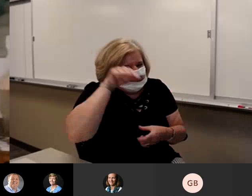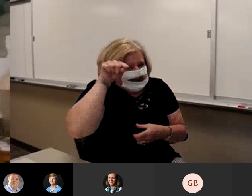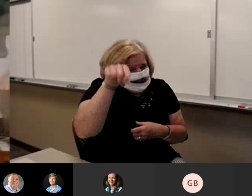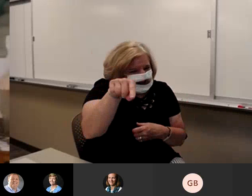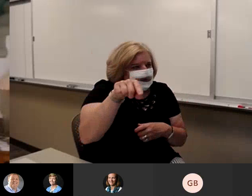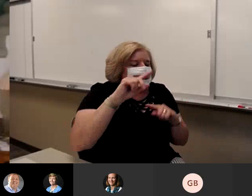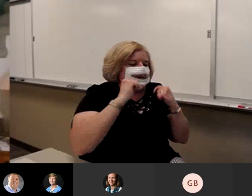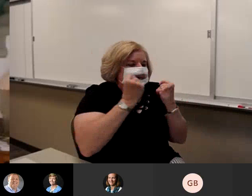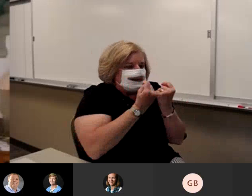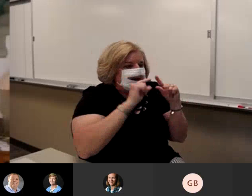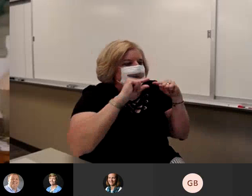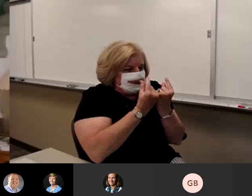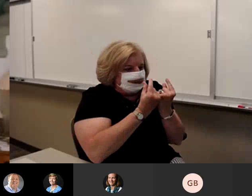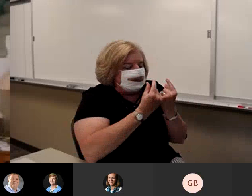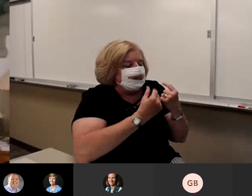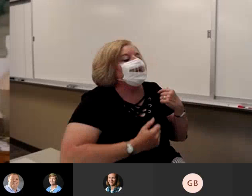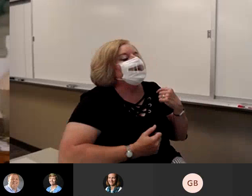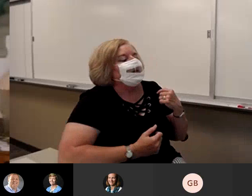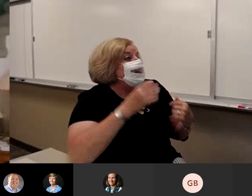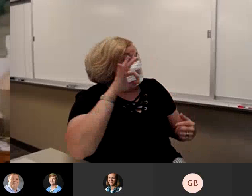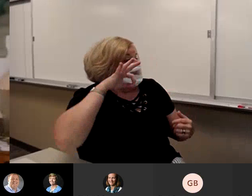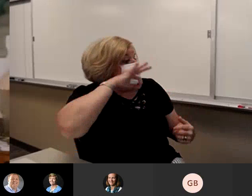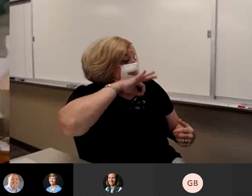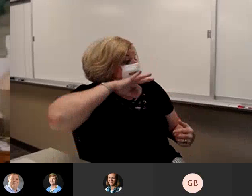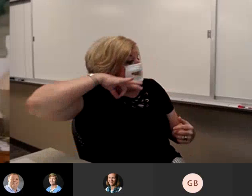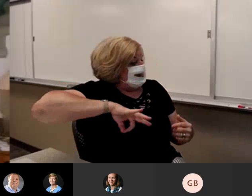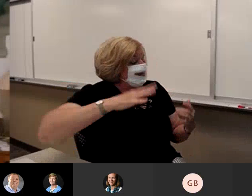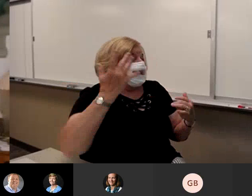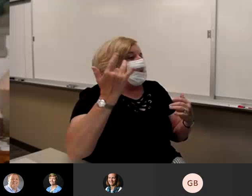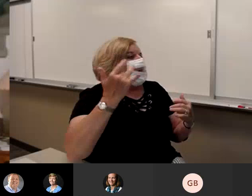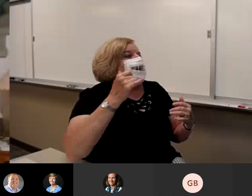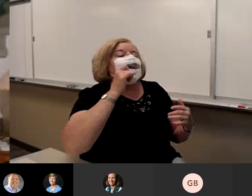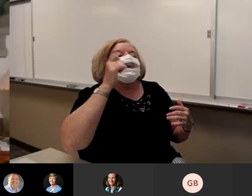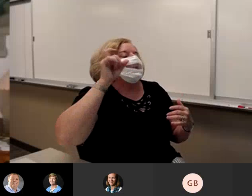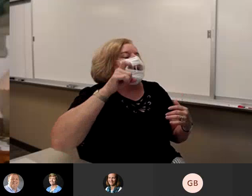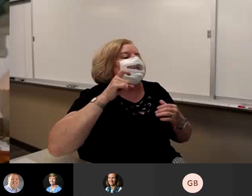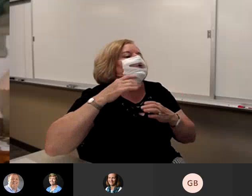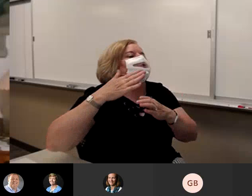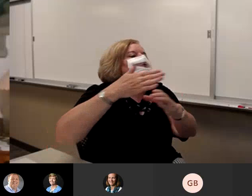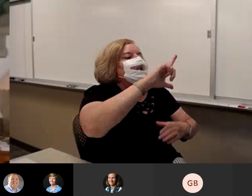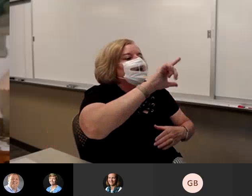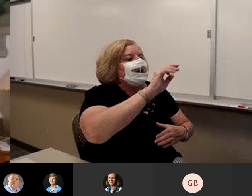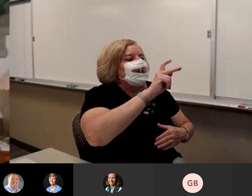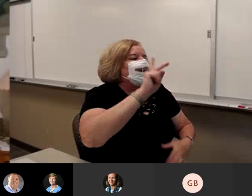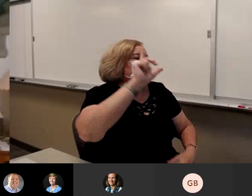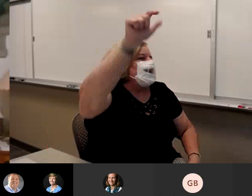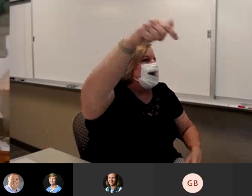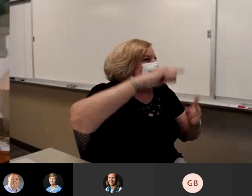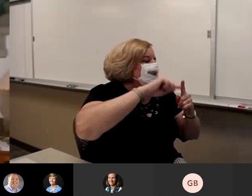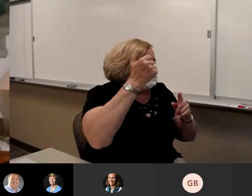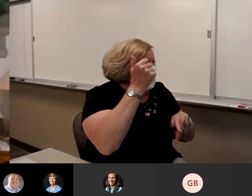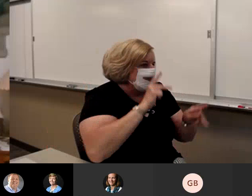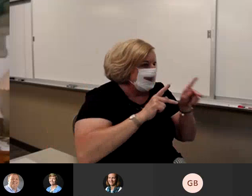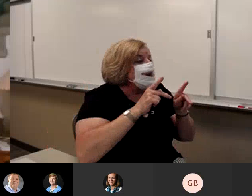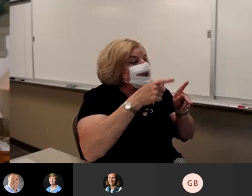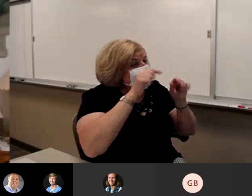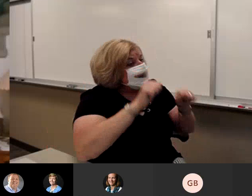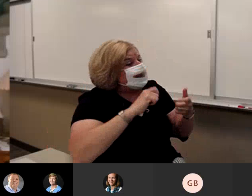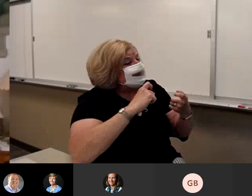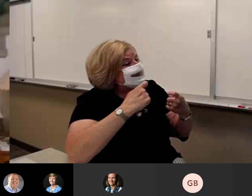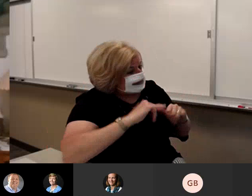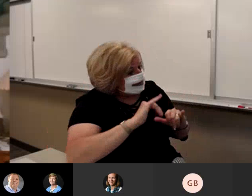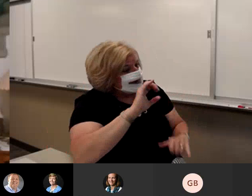So the benefit of doing that is I don't have to then share a link out or things like that. You can still edit it in